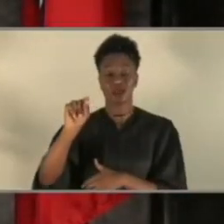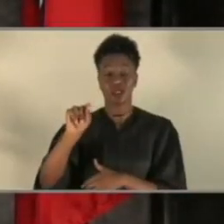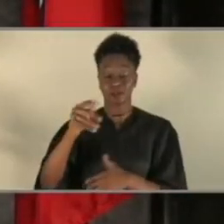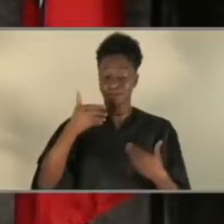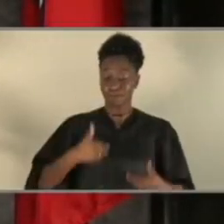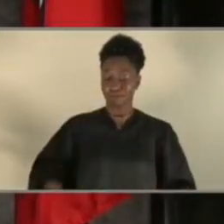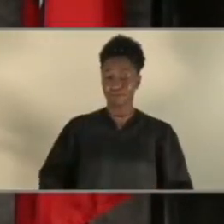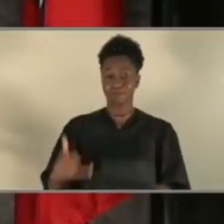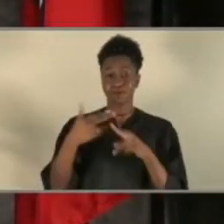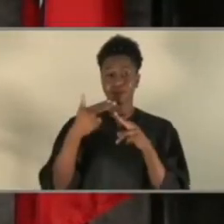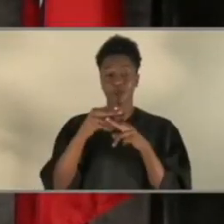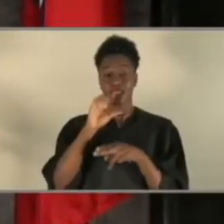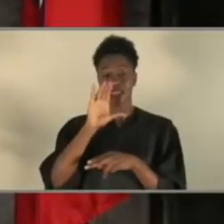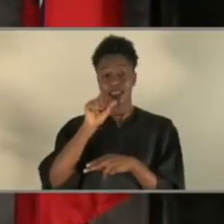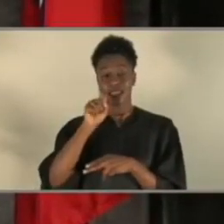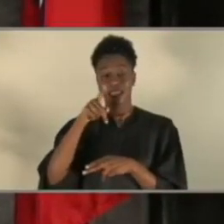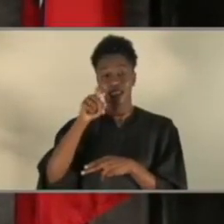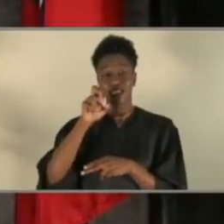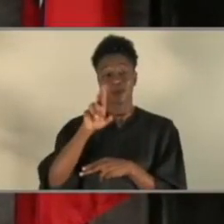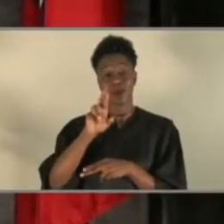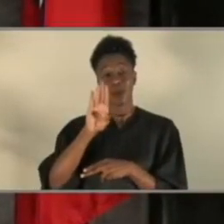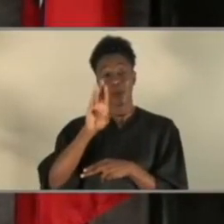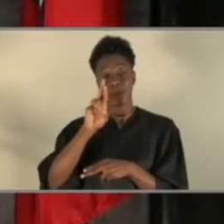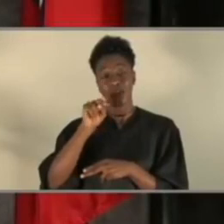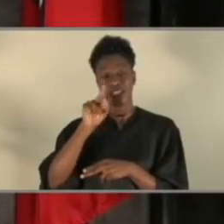name is Casper Burnett, and I was born in California.